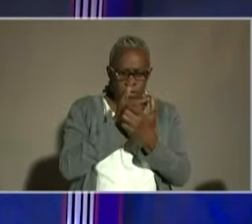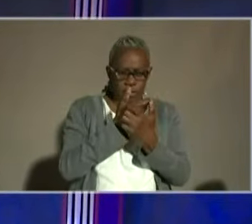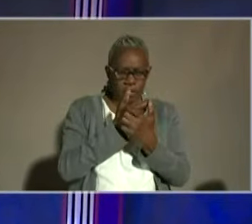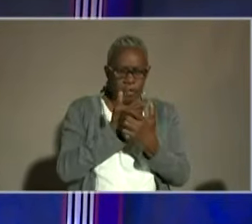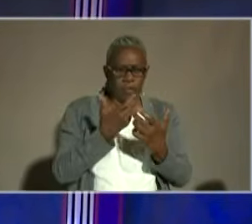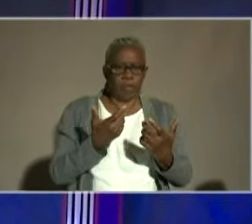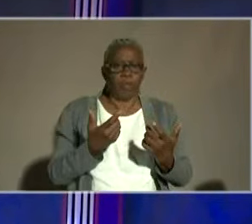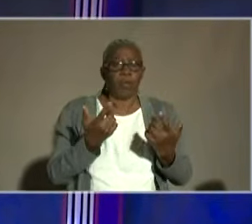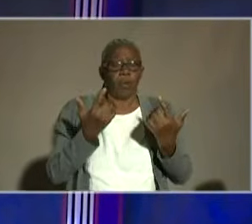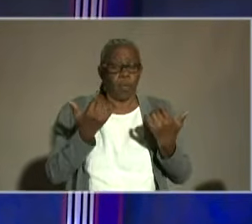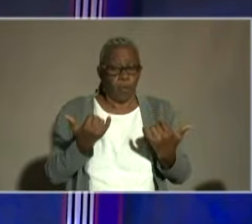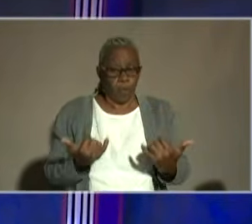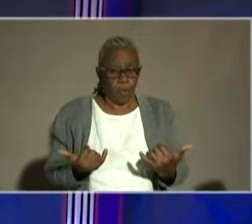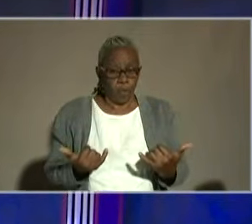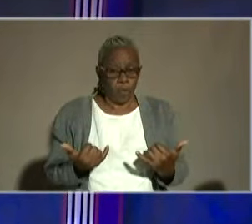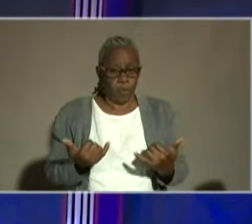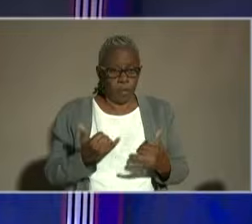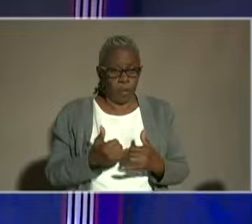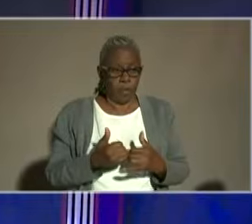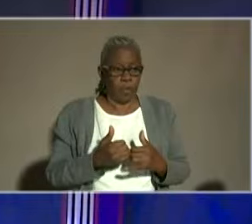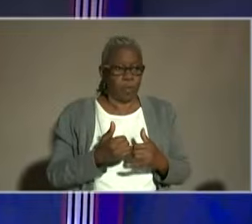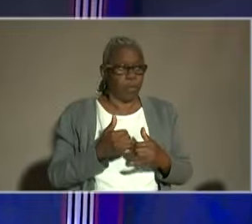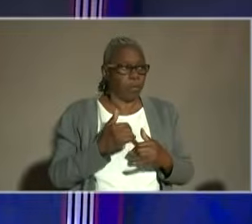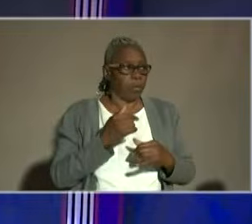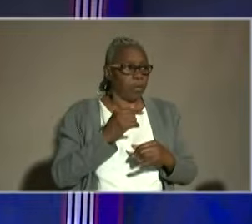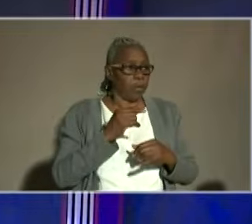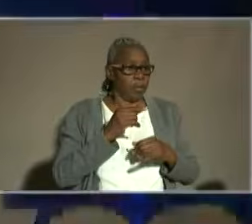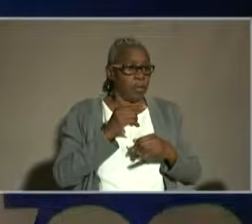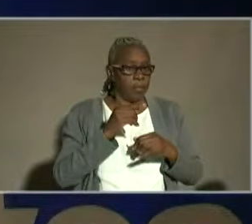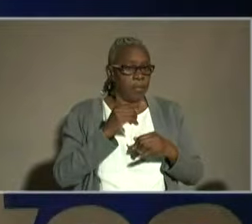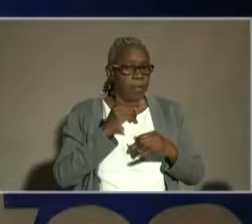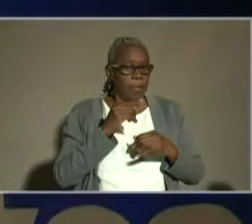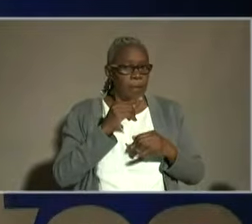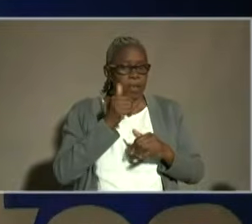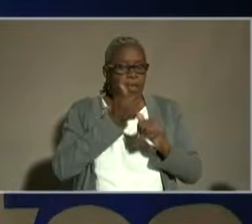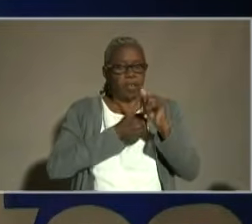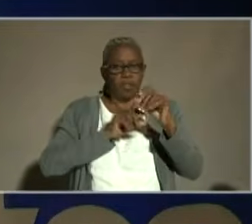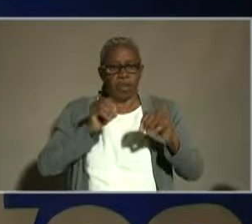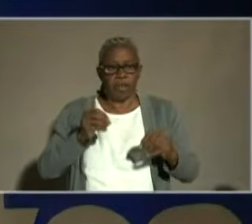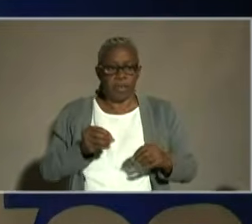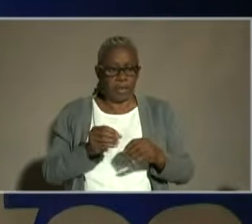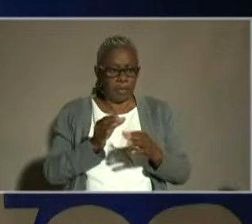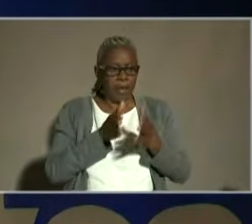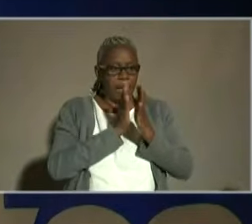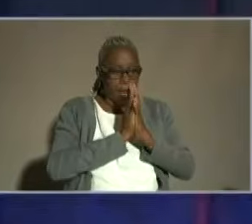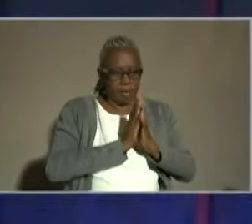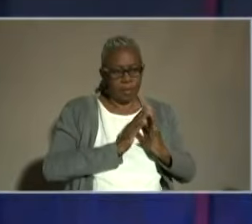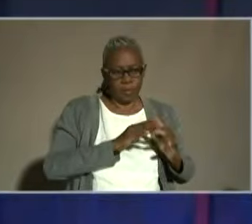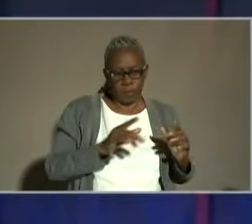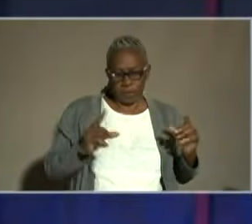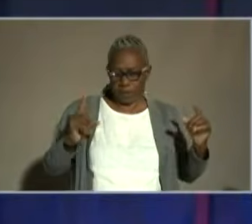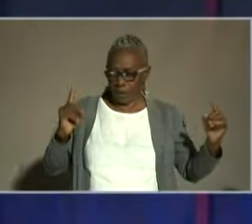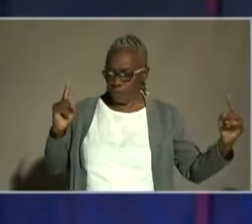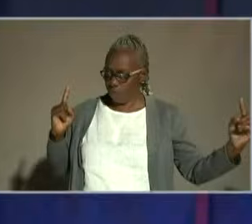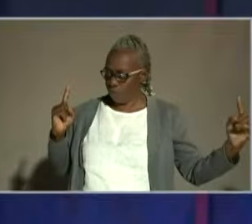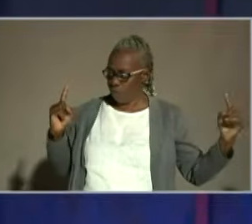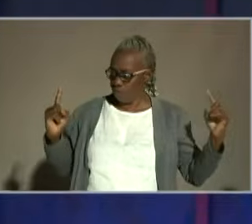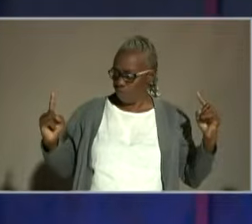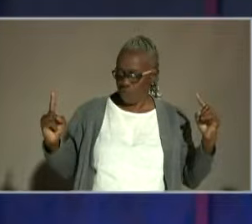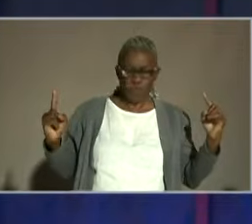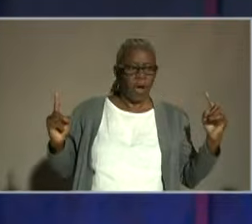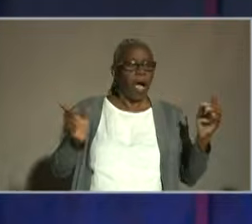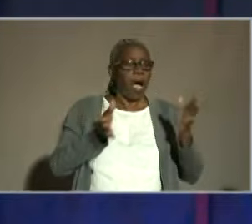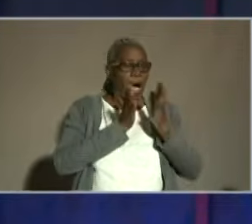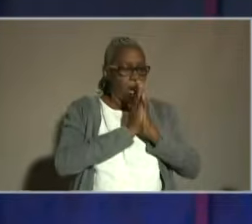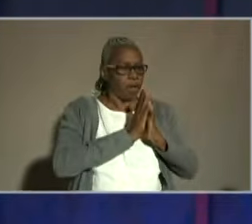debate when the questioners, the debaters, get an opportunity to ask each other questions. We begin. We invite Mr. Golding to